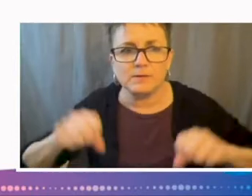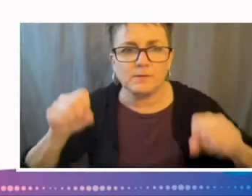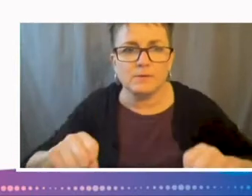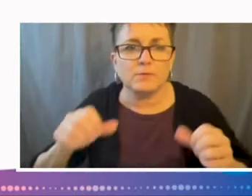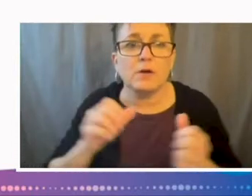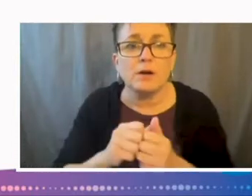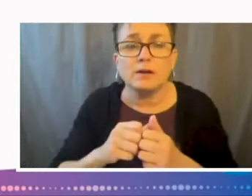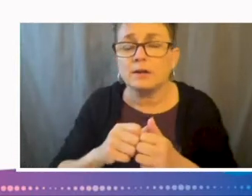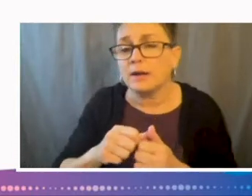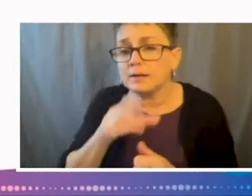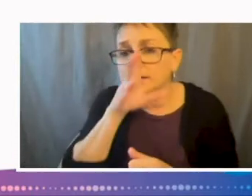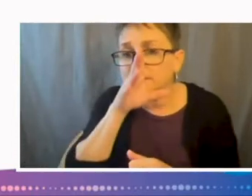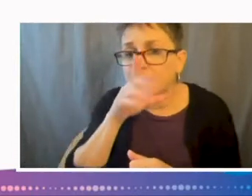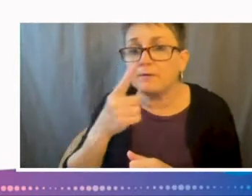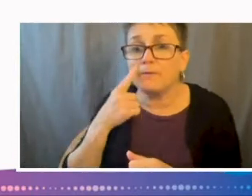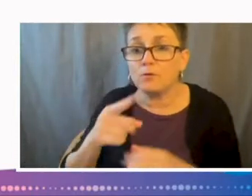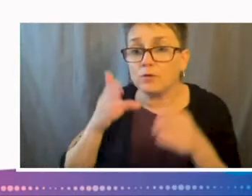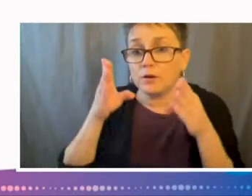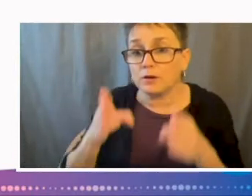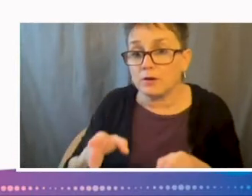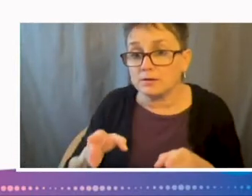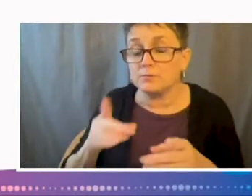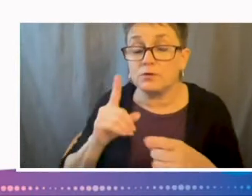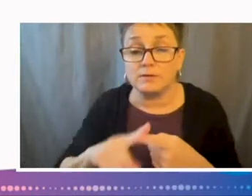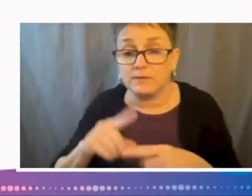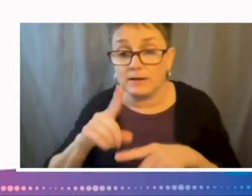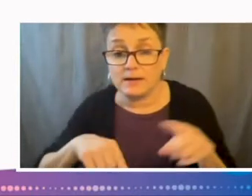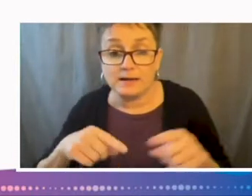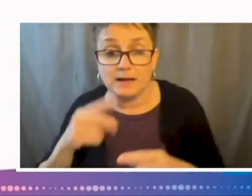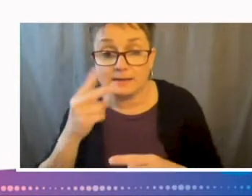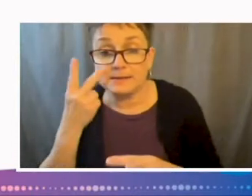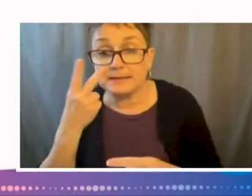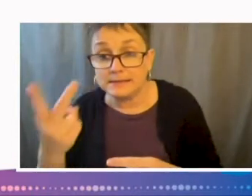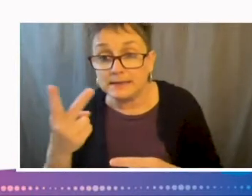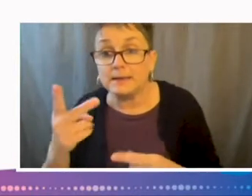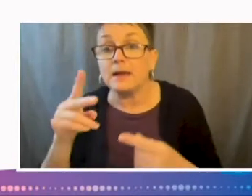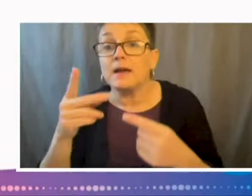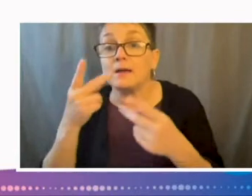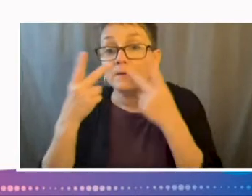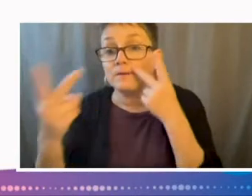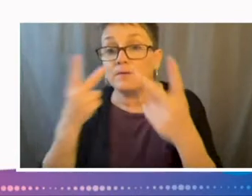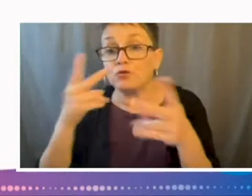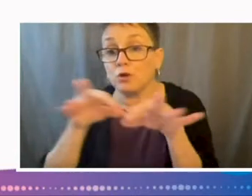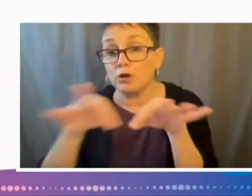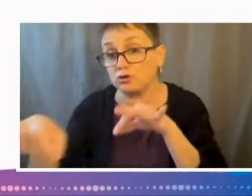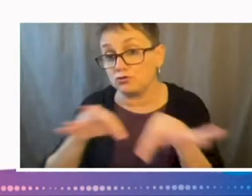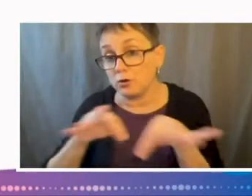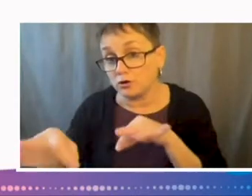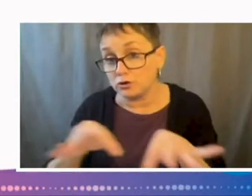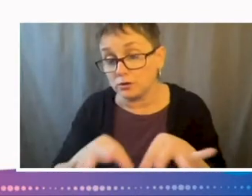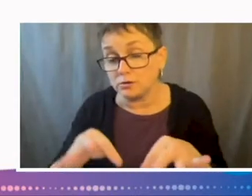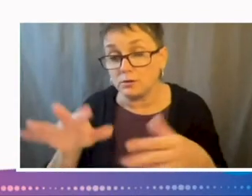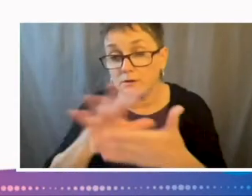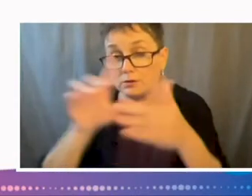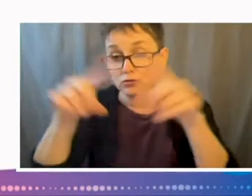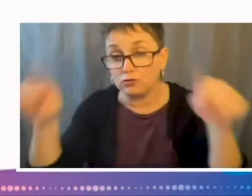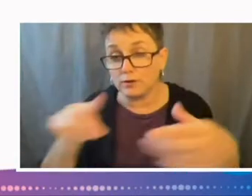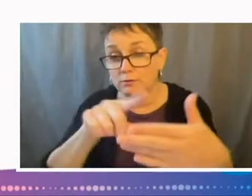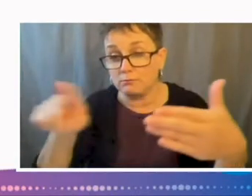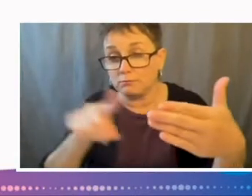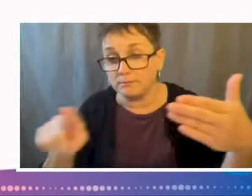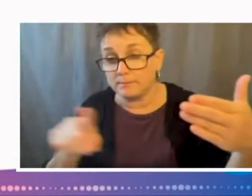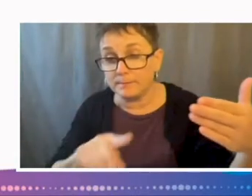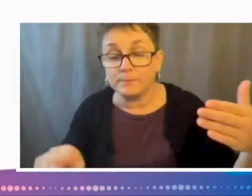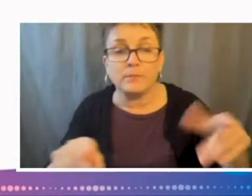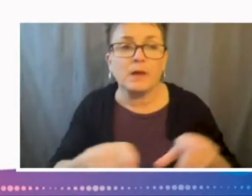customer for those who cannot read the visual instructions. A new streamlined process for notifying customers of elevator